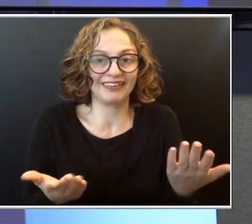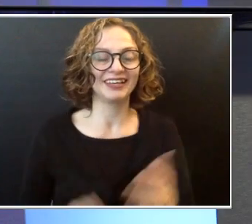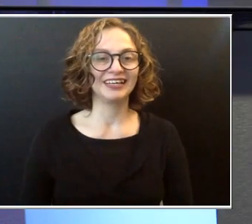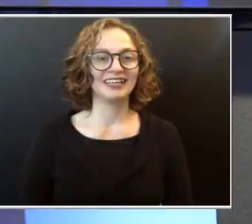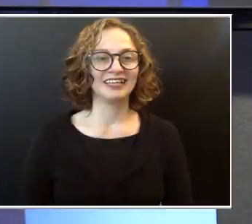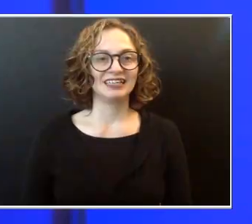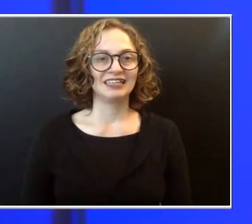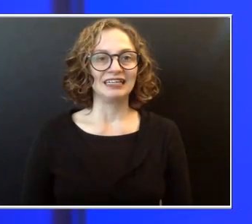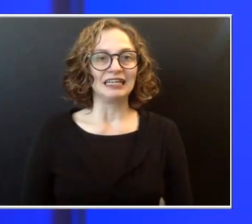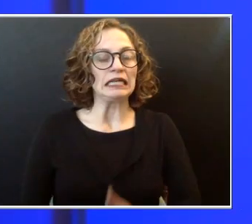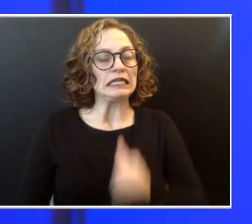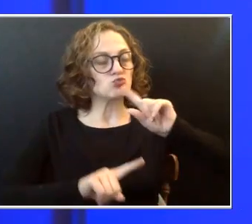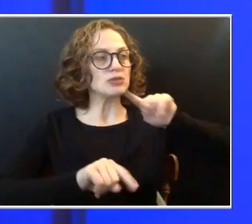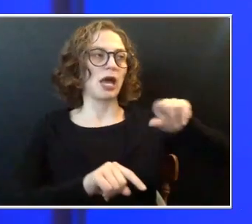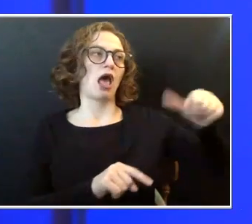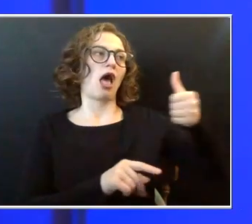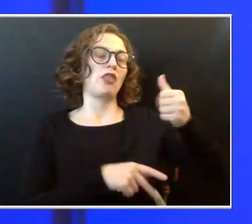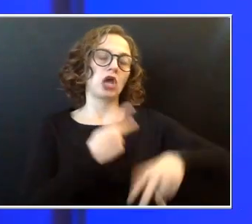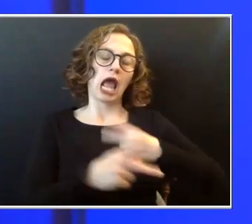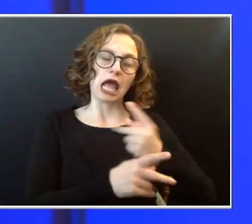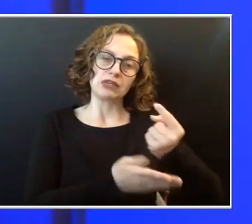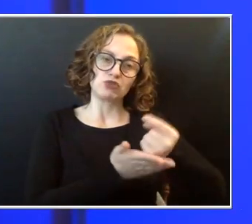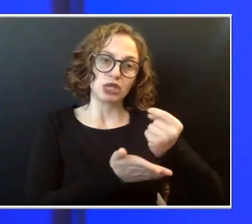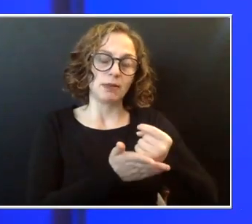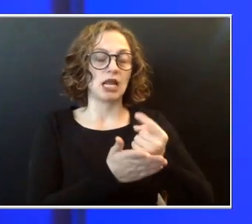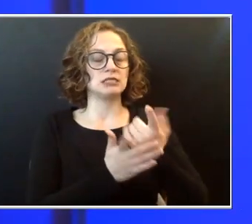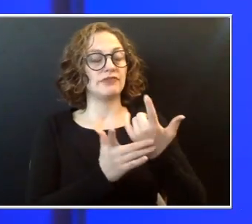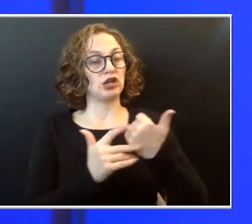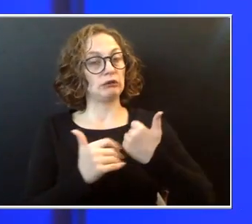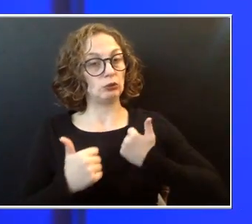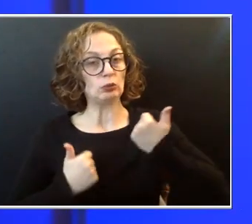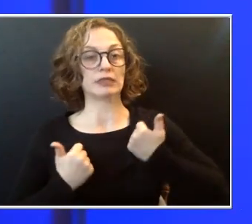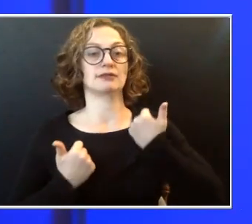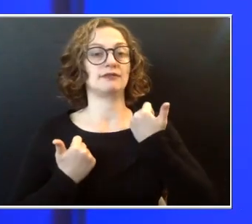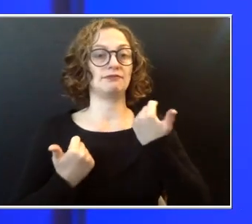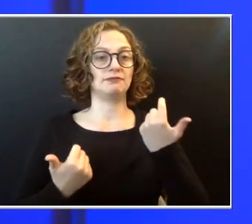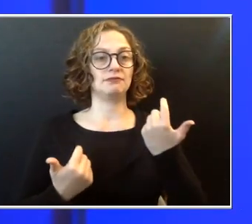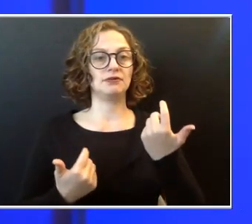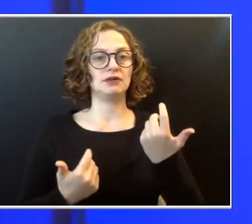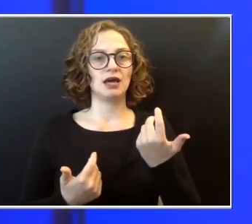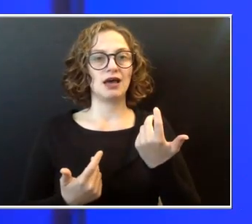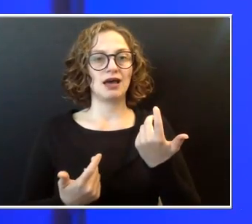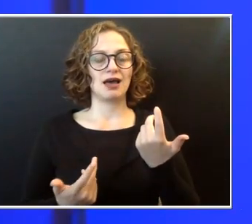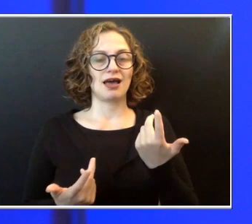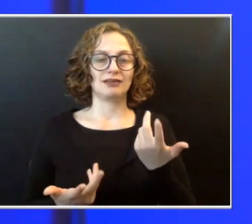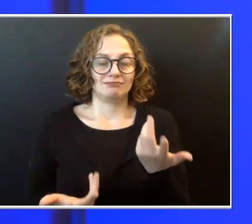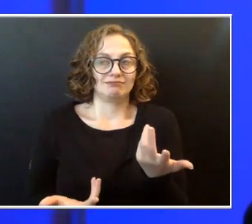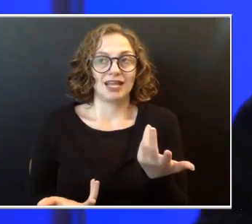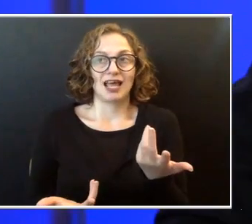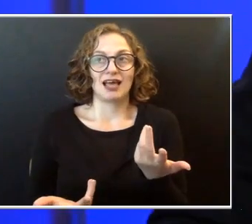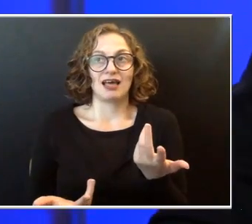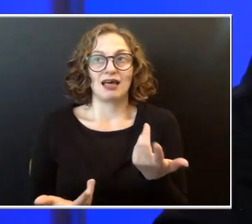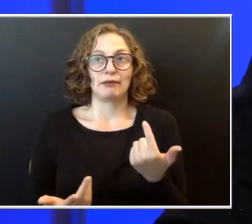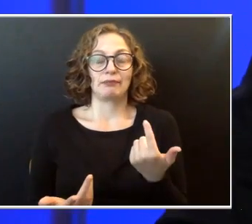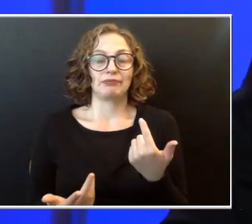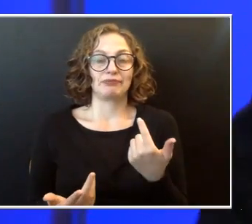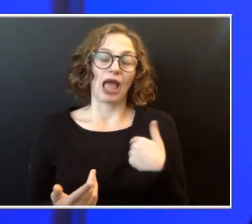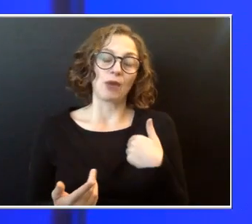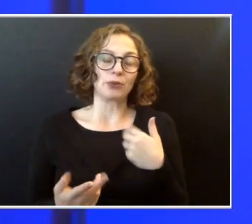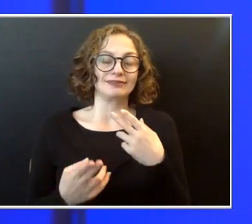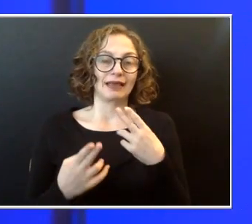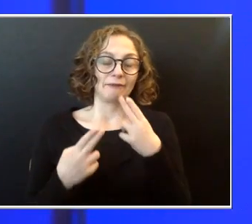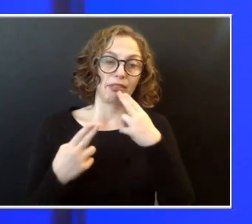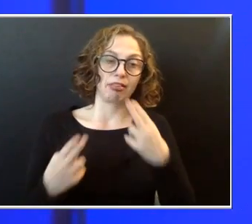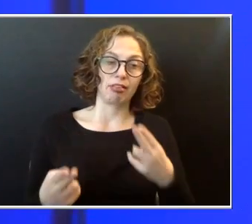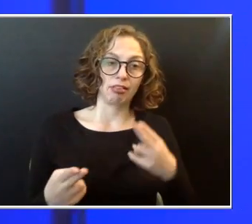treatments. So it is very aggressive. You have no idea, you know. Naively, frankly, I have to say and disclose that,